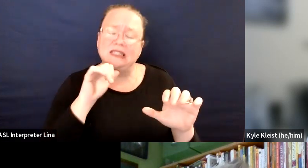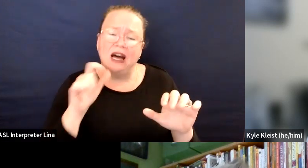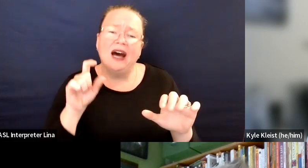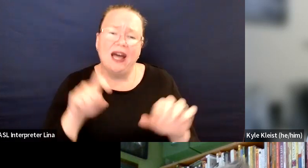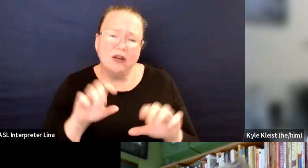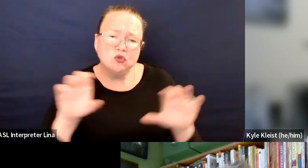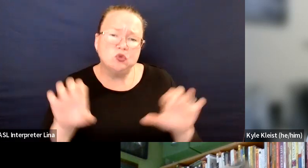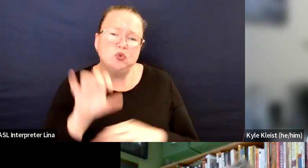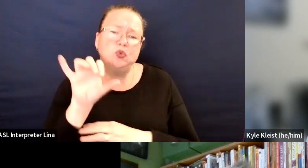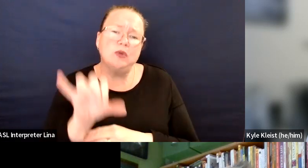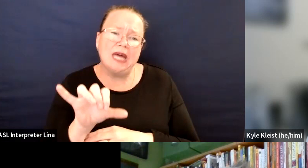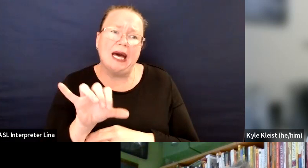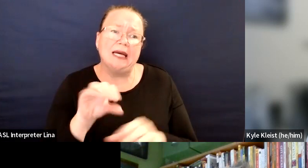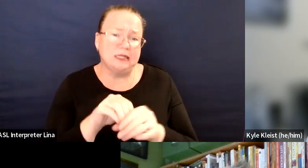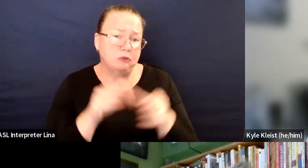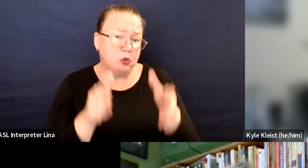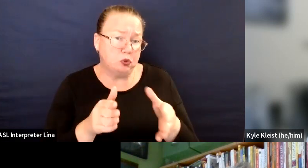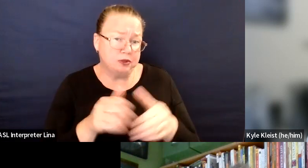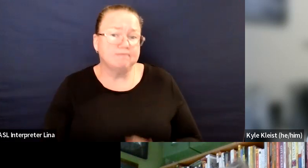do them in person.